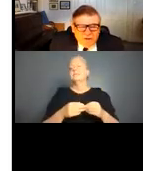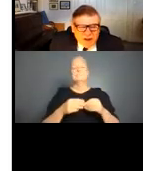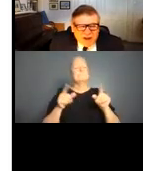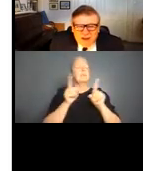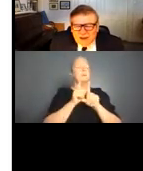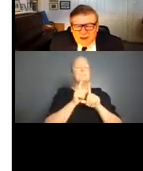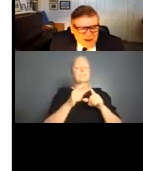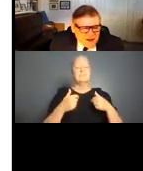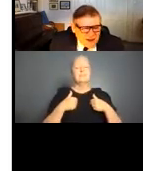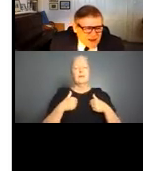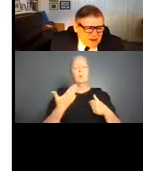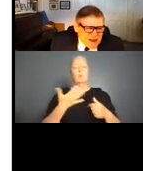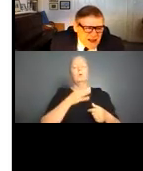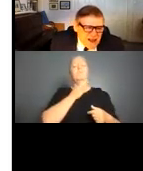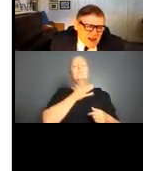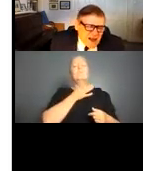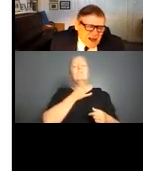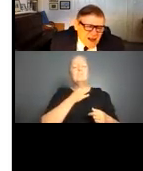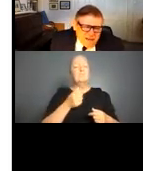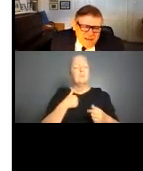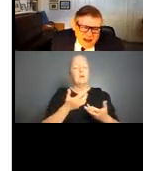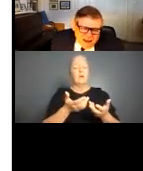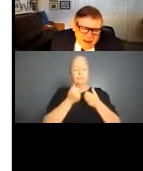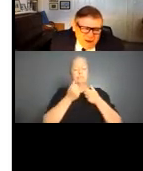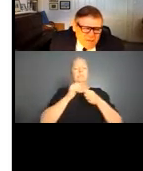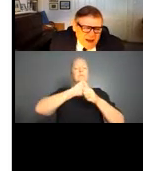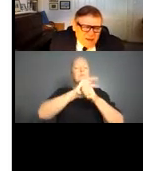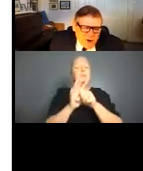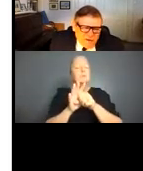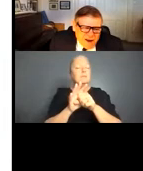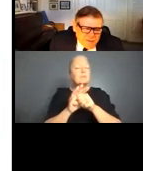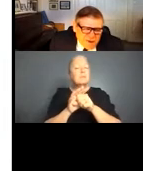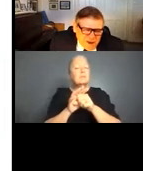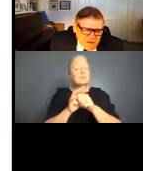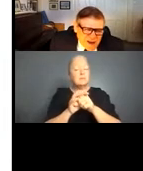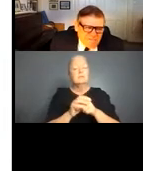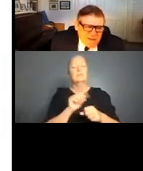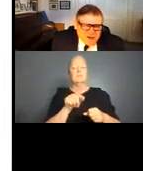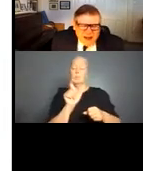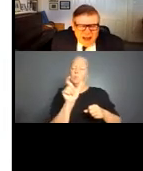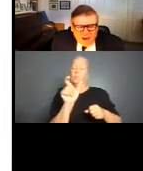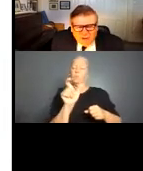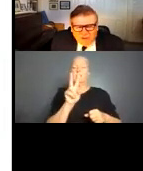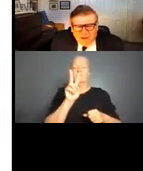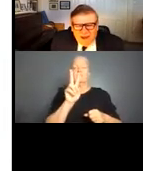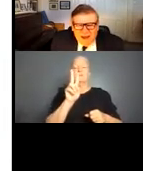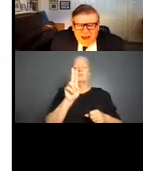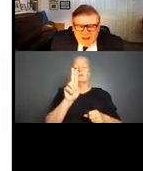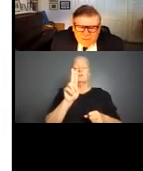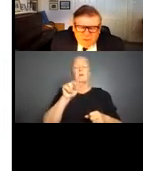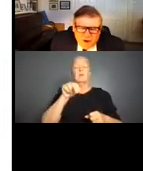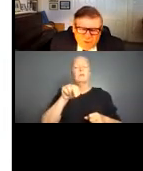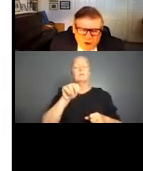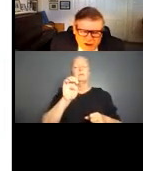it our risk to disease. I'll say a bit about the word vulnerable in a minute. Mental health